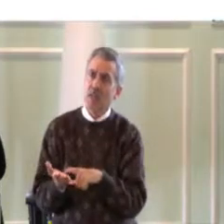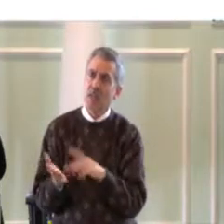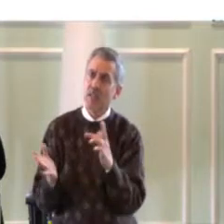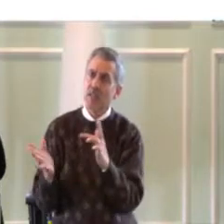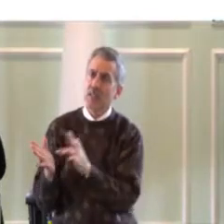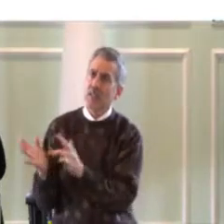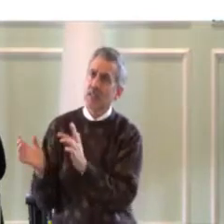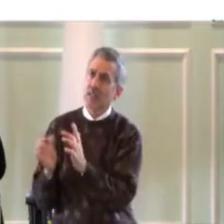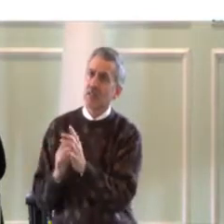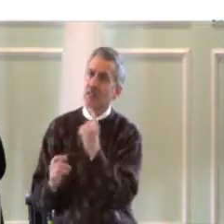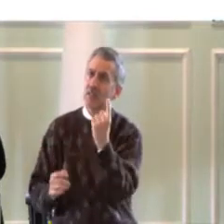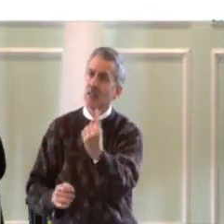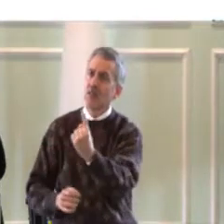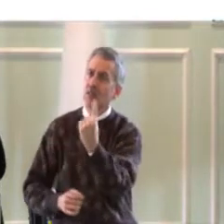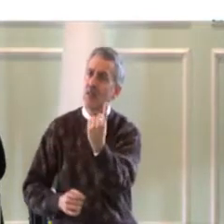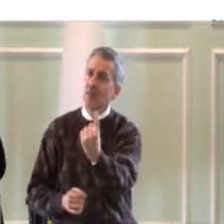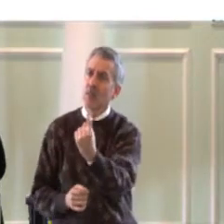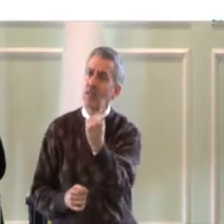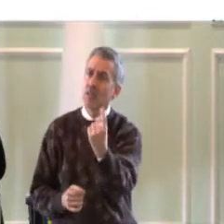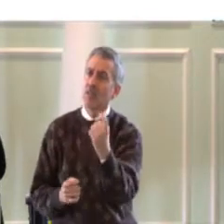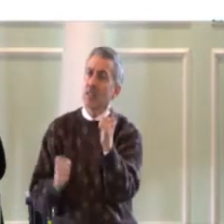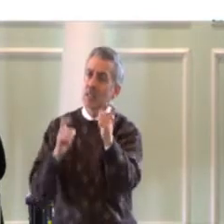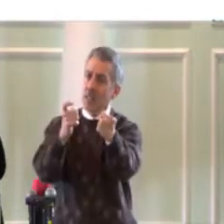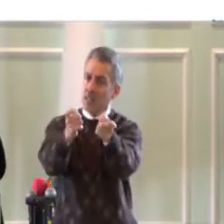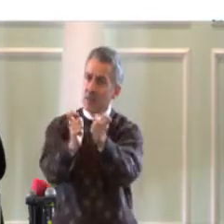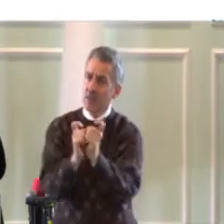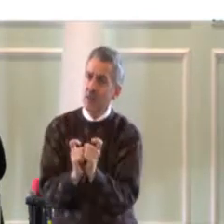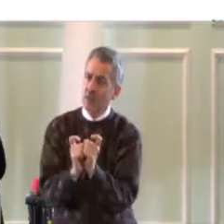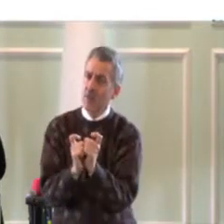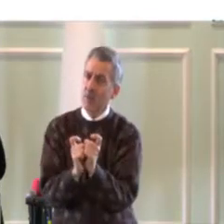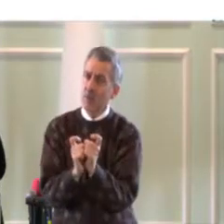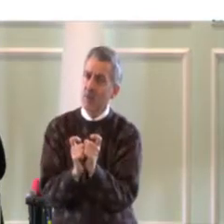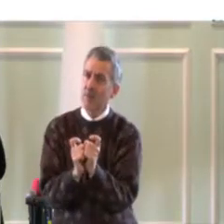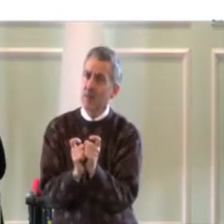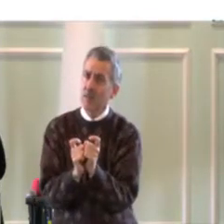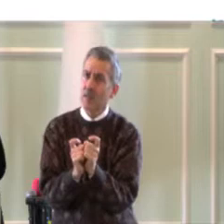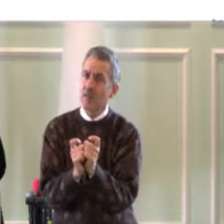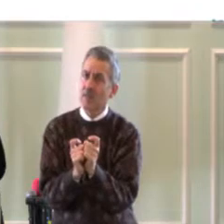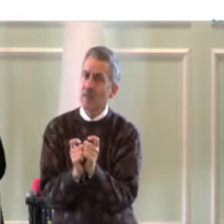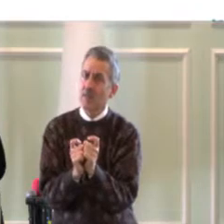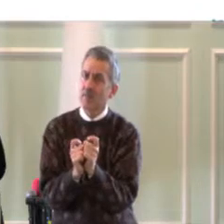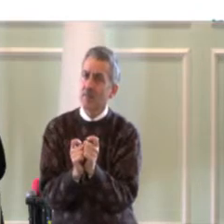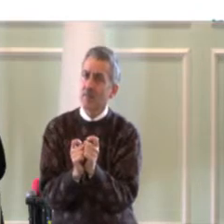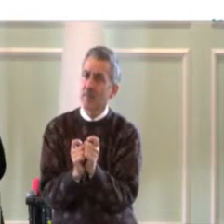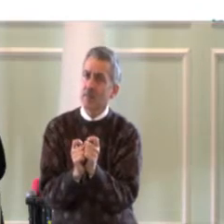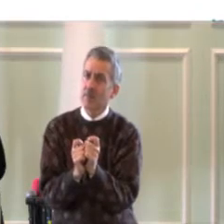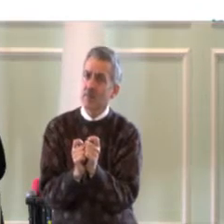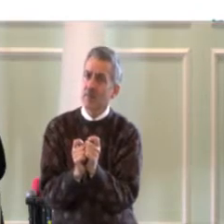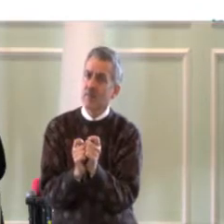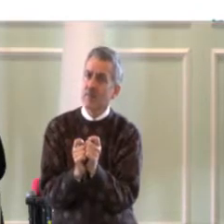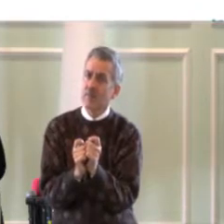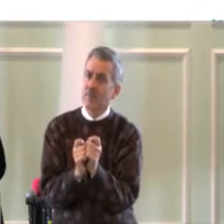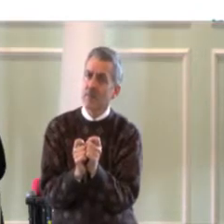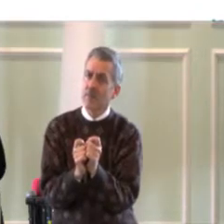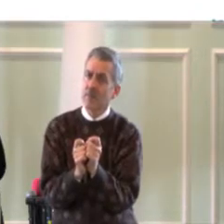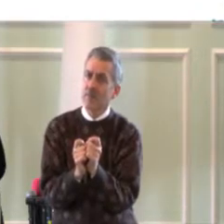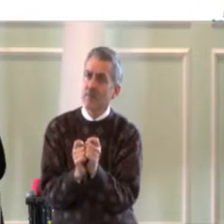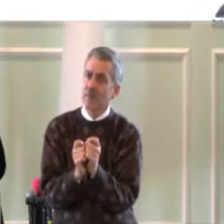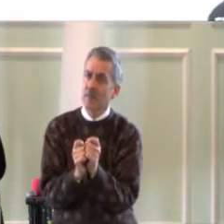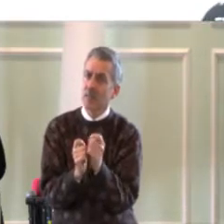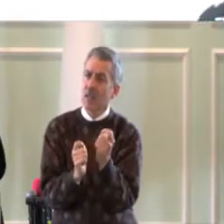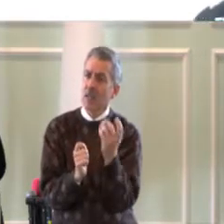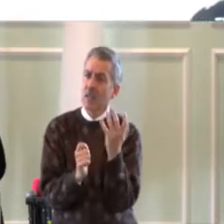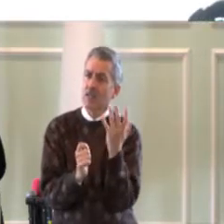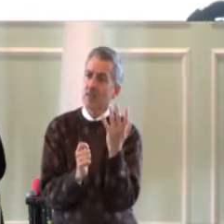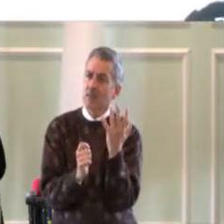only one who can give you those bearings back and that reference back in your life, I want you to come up as